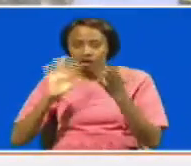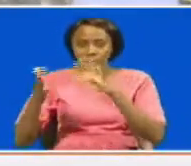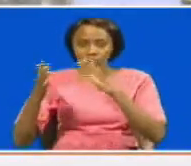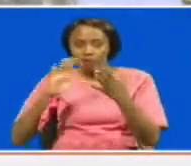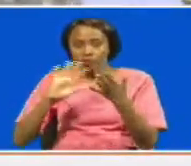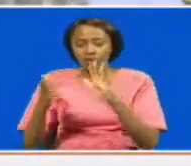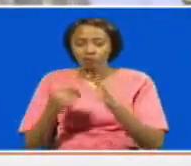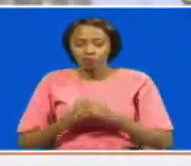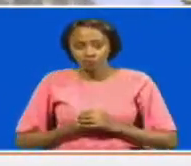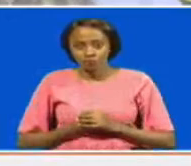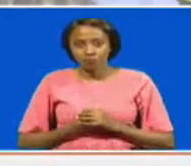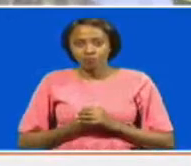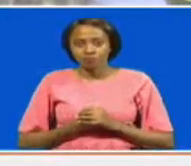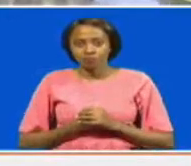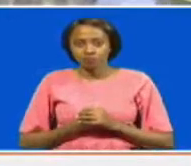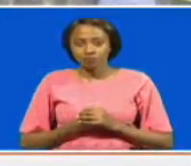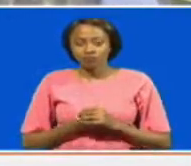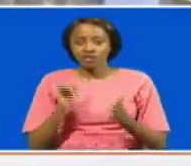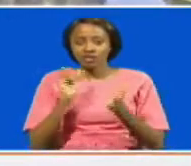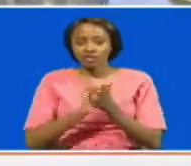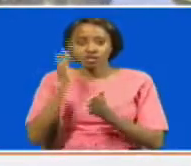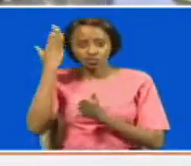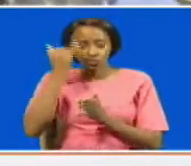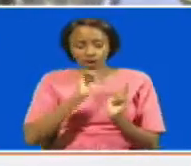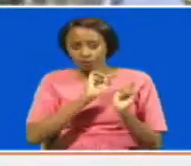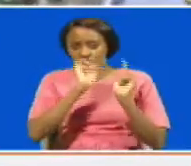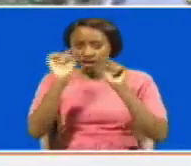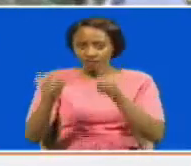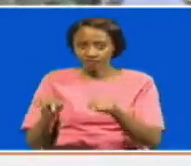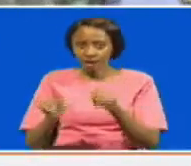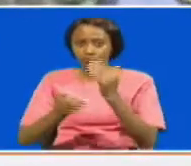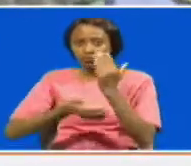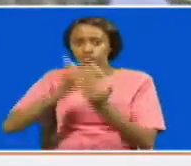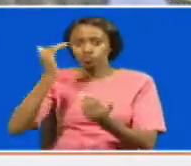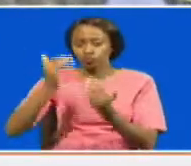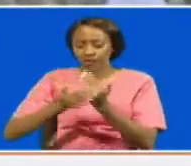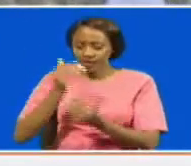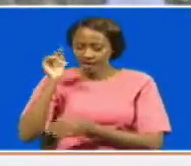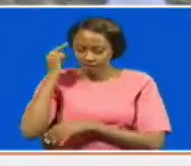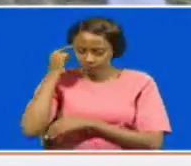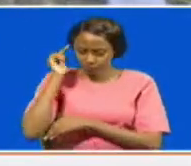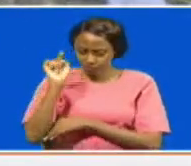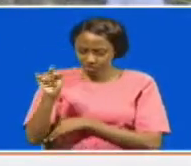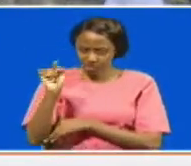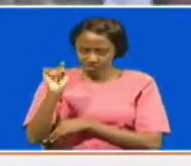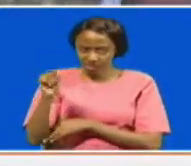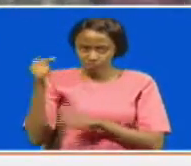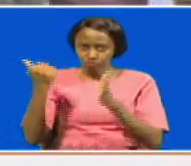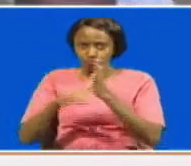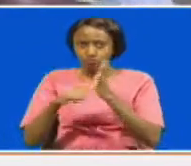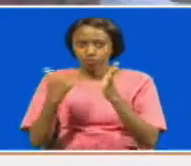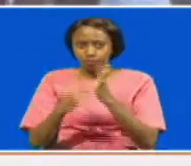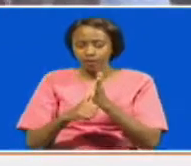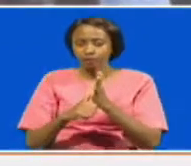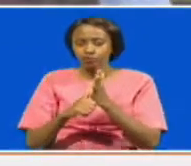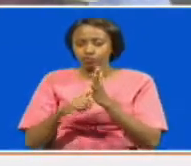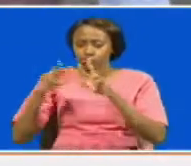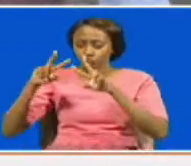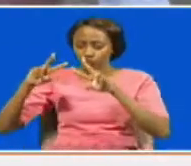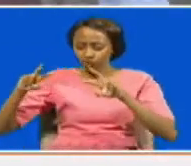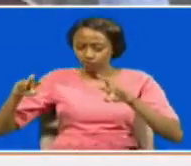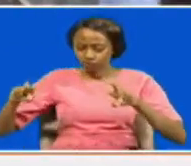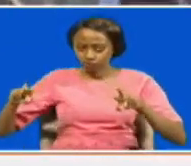that's actually the main reason why we came here, to also take care of those allegations. So other than postmortem, we take some